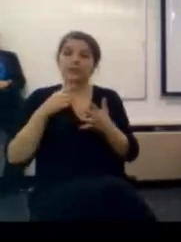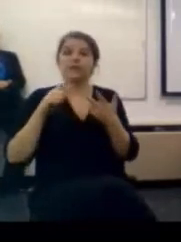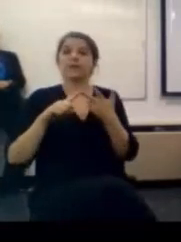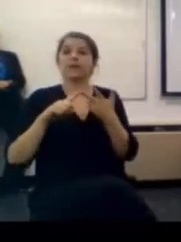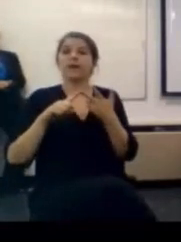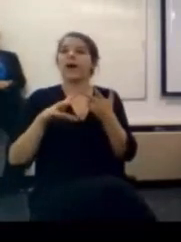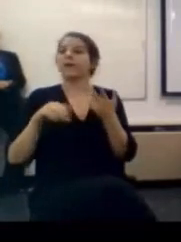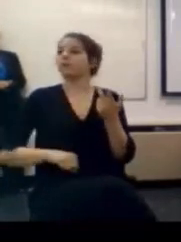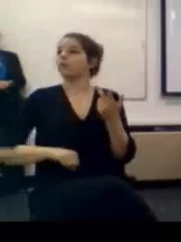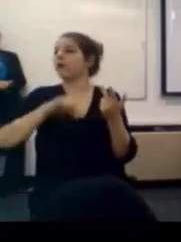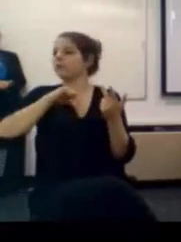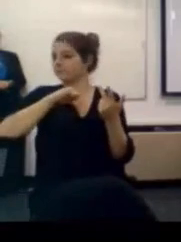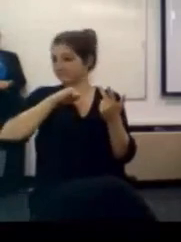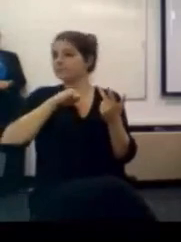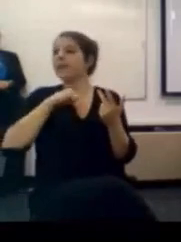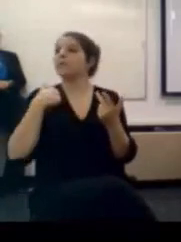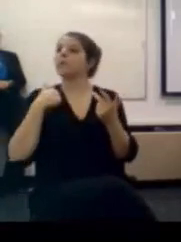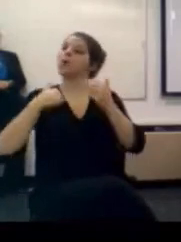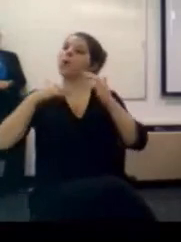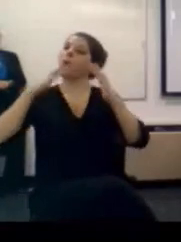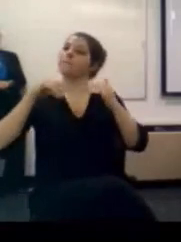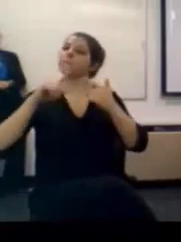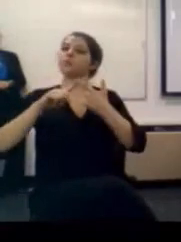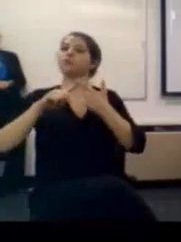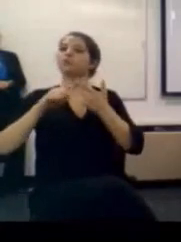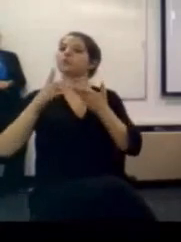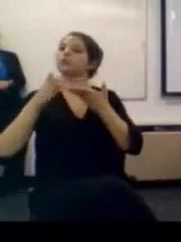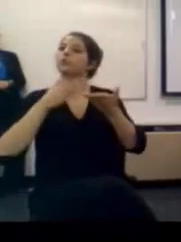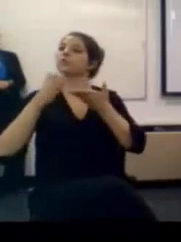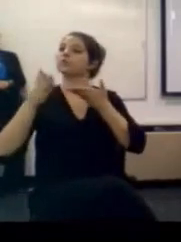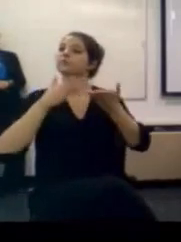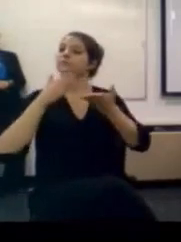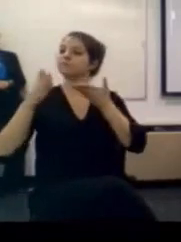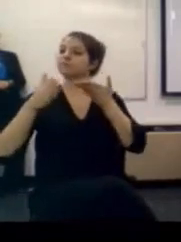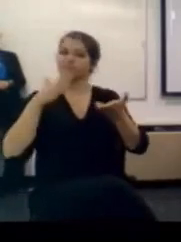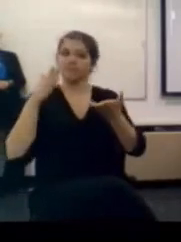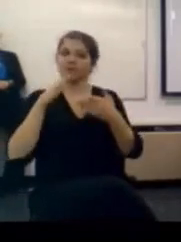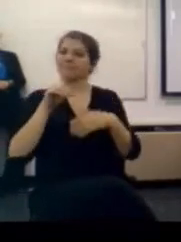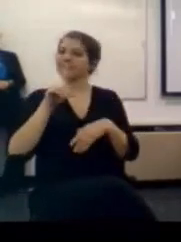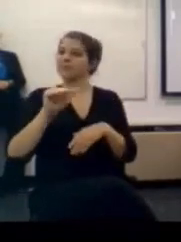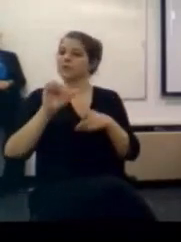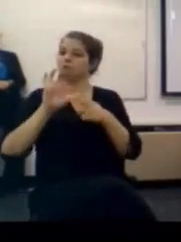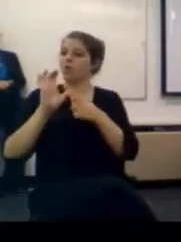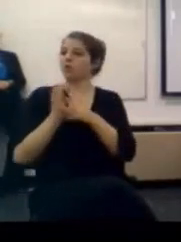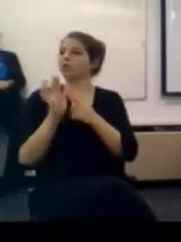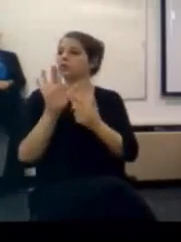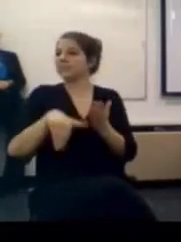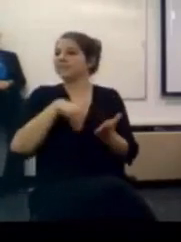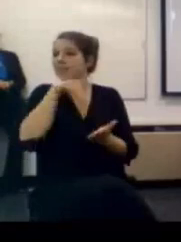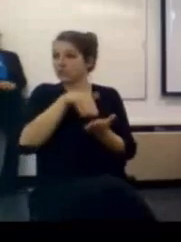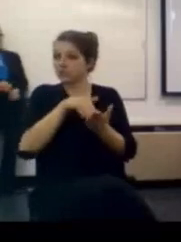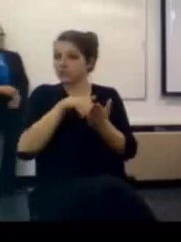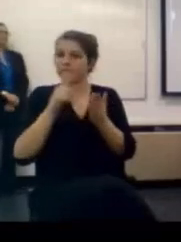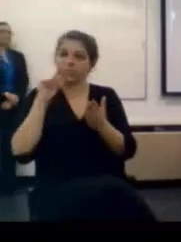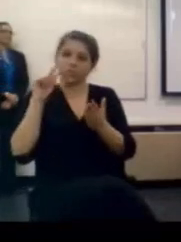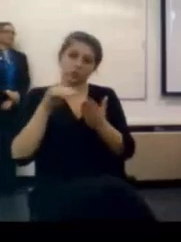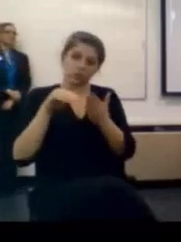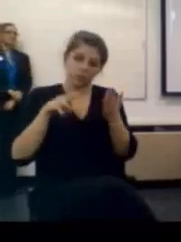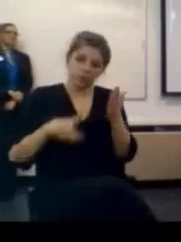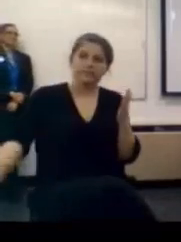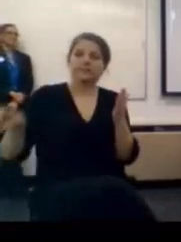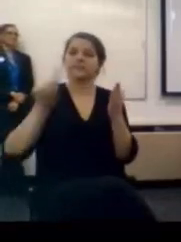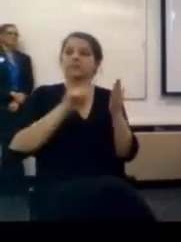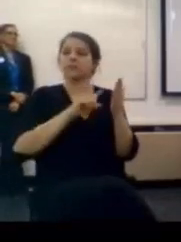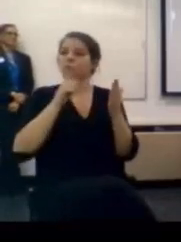culture, community, and pride, and hope to serve a virtual disability cultural